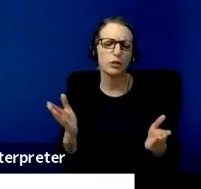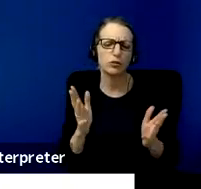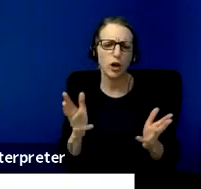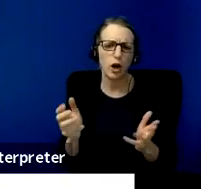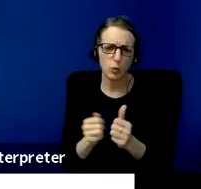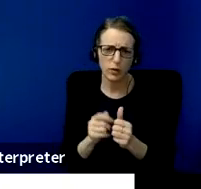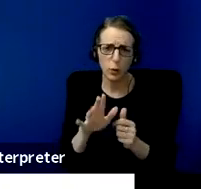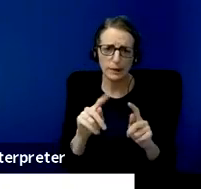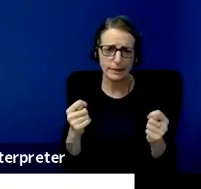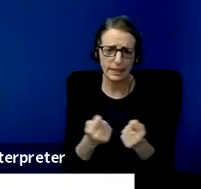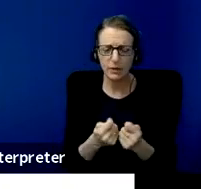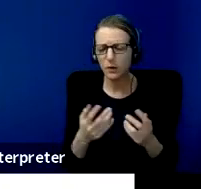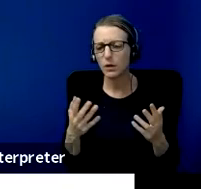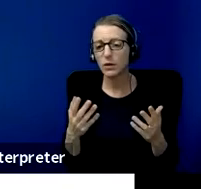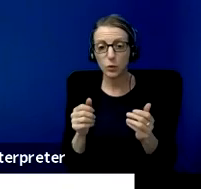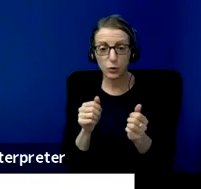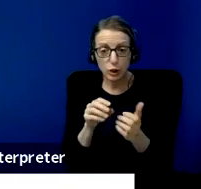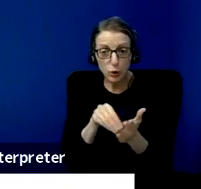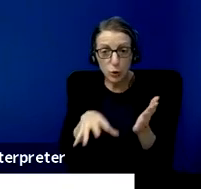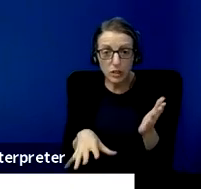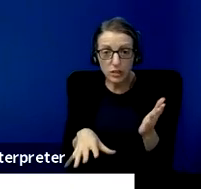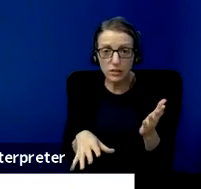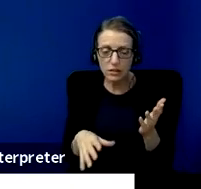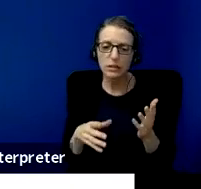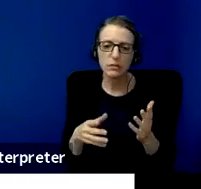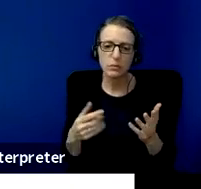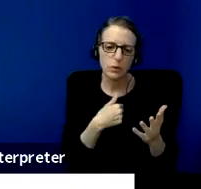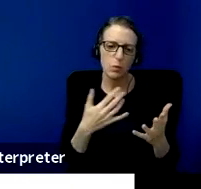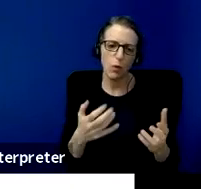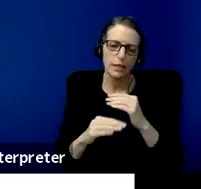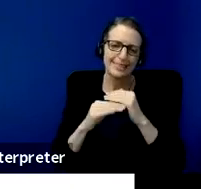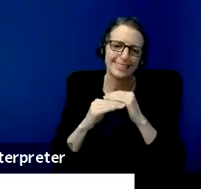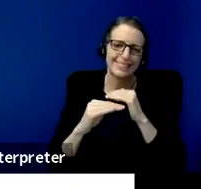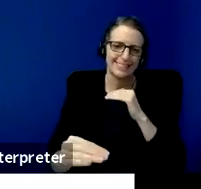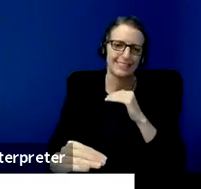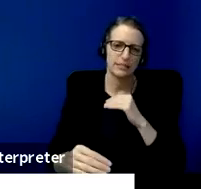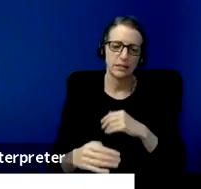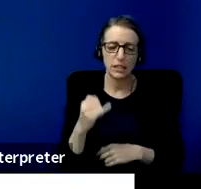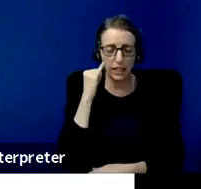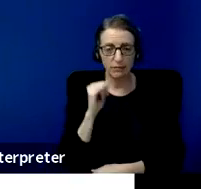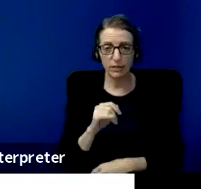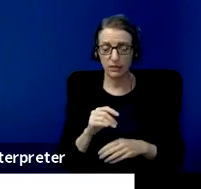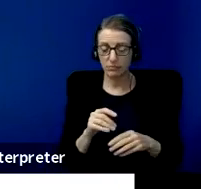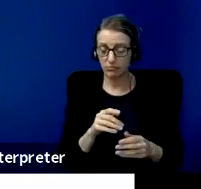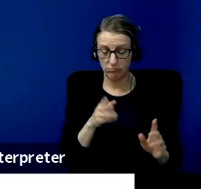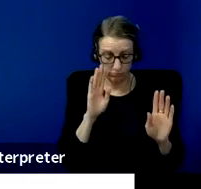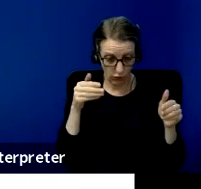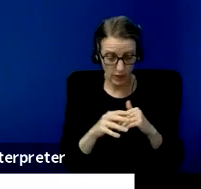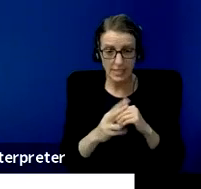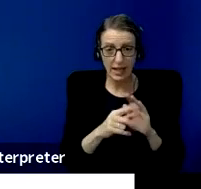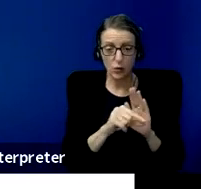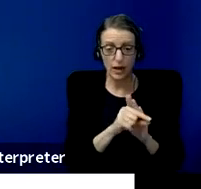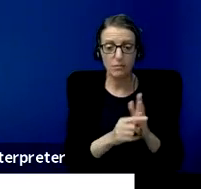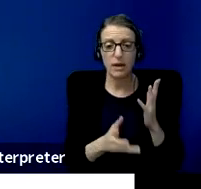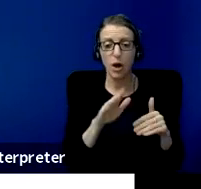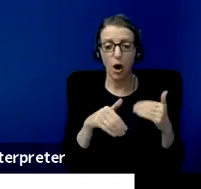want consistency with students. If you're going to use it exclusively at 2nd grade, then maybe all 2nd grade teachers